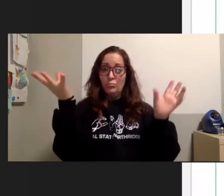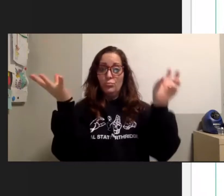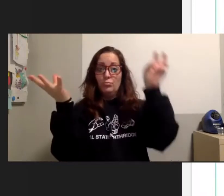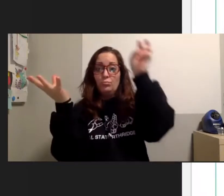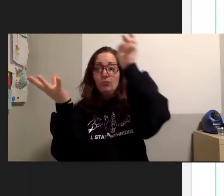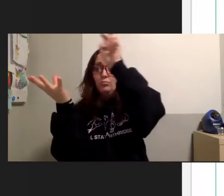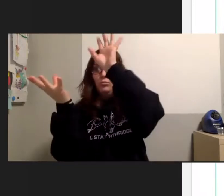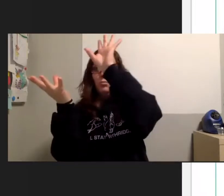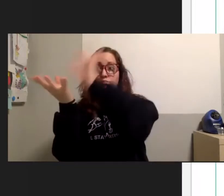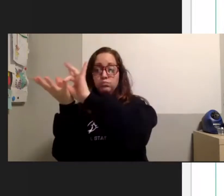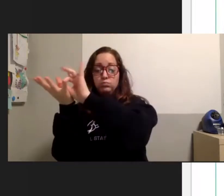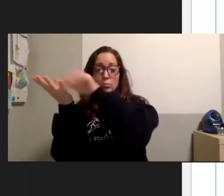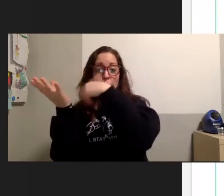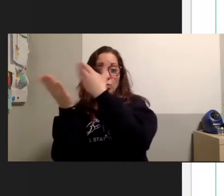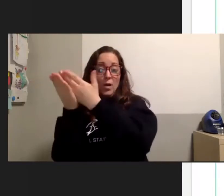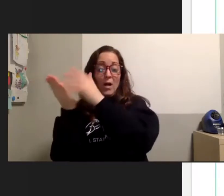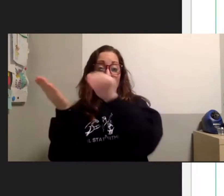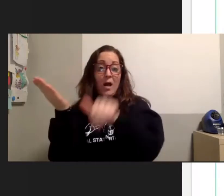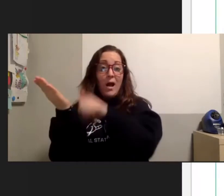of the same kind of flower,